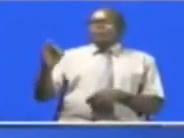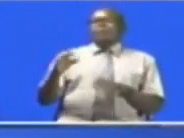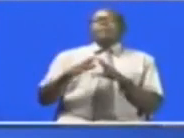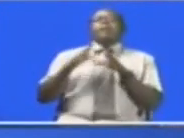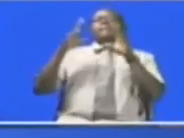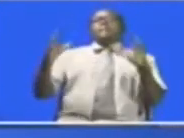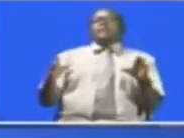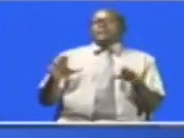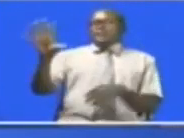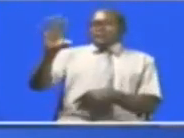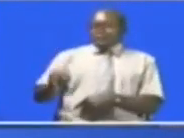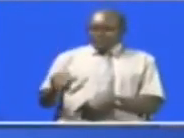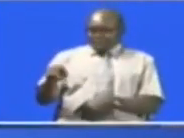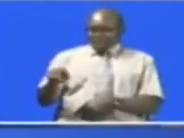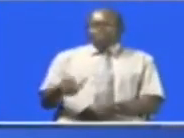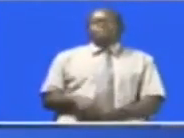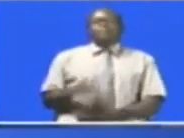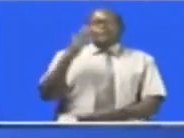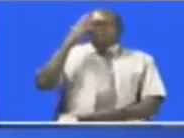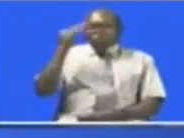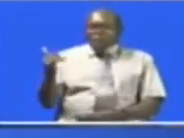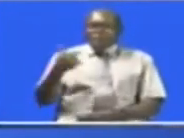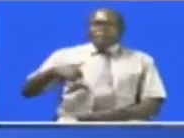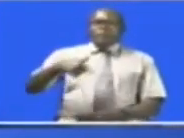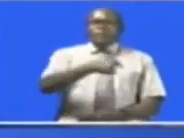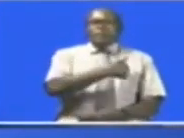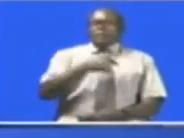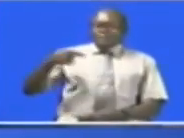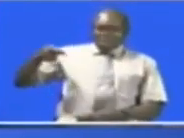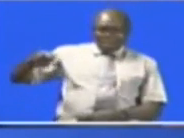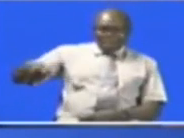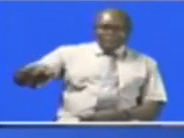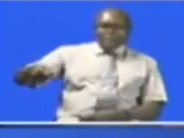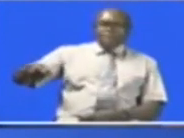one of the richest in Africa, that I can say, because we are paying